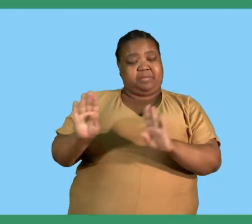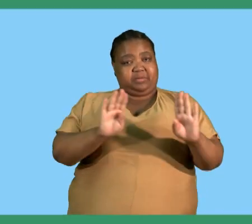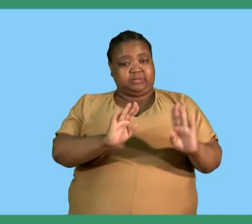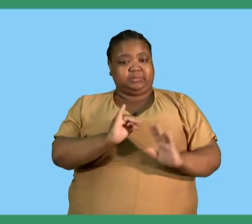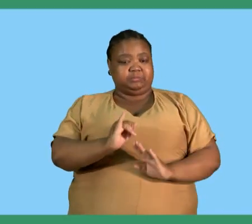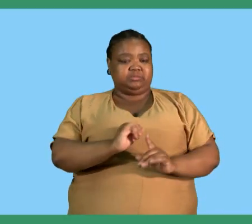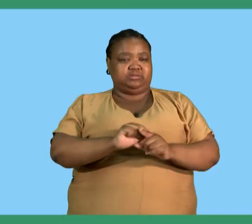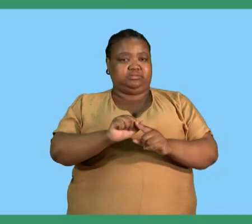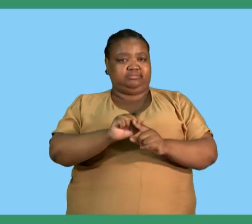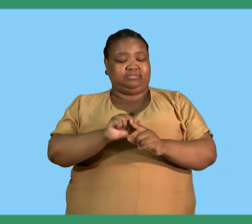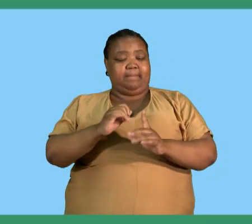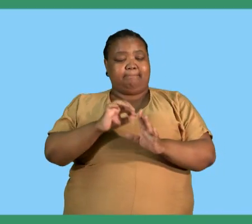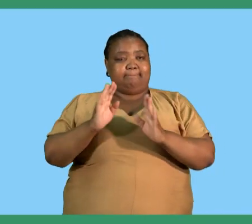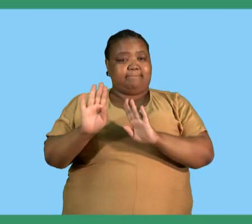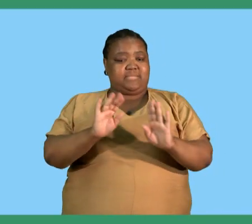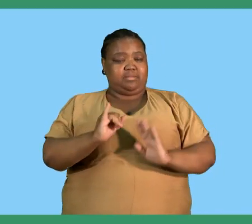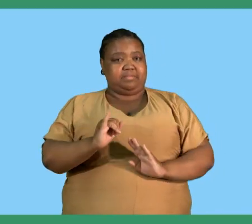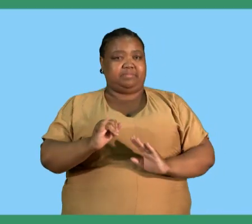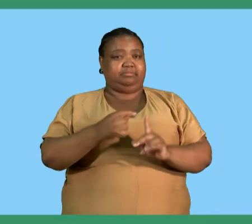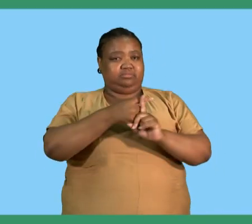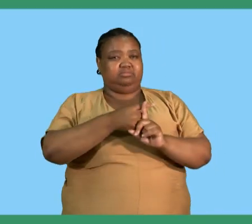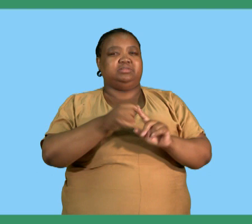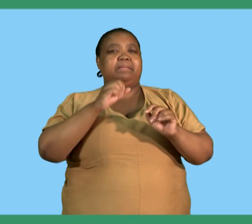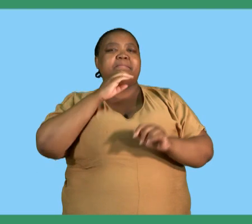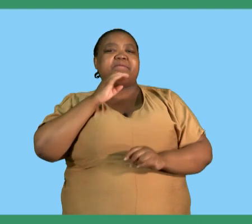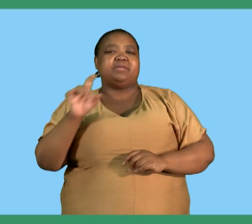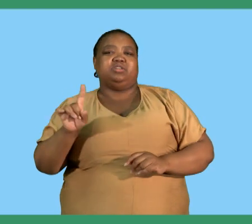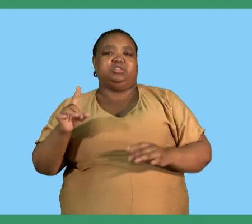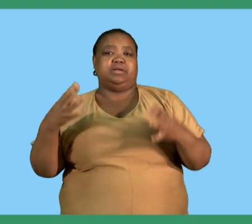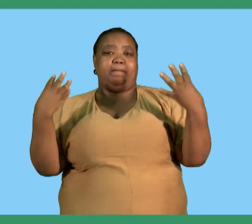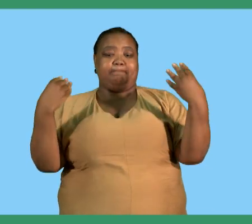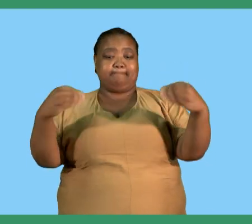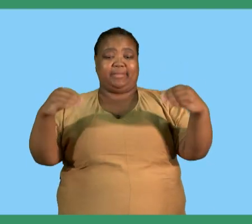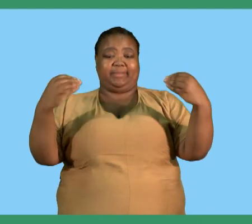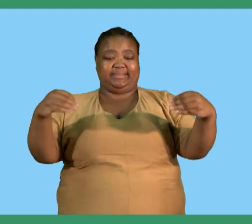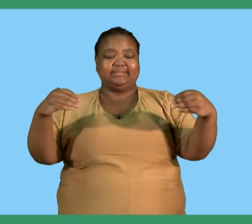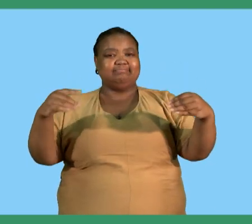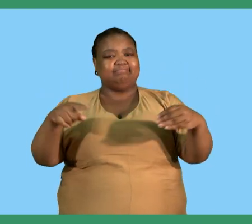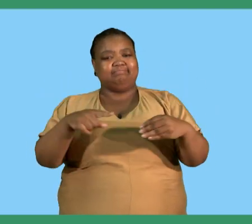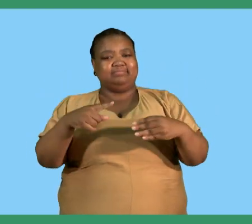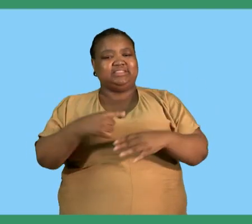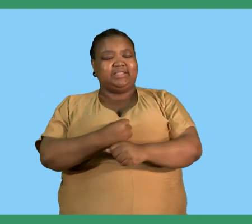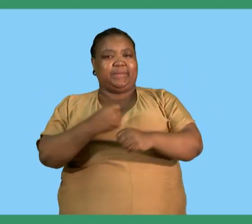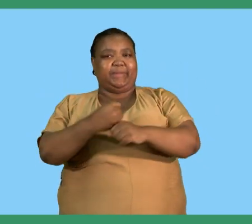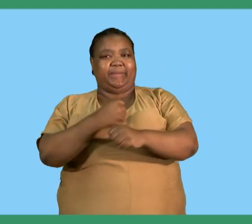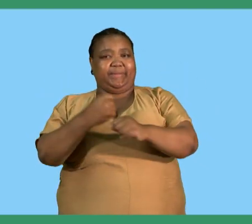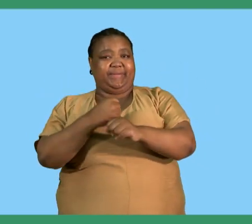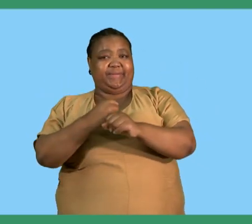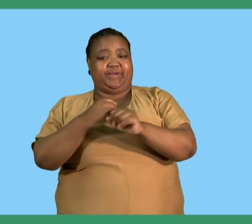unethical behavior, it refers to when the business acts with a